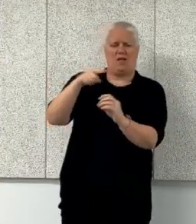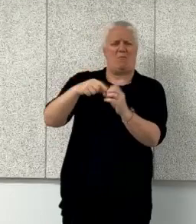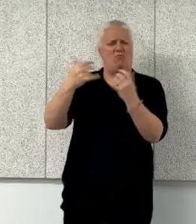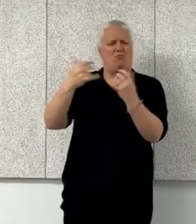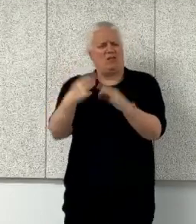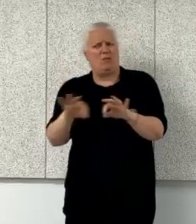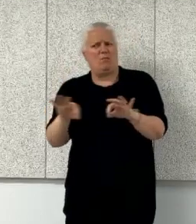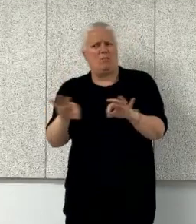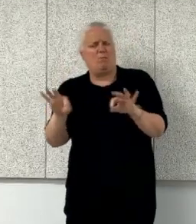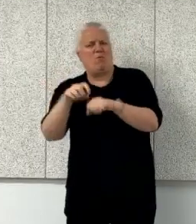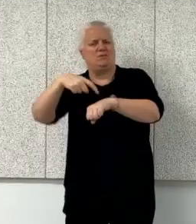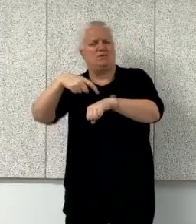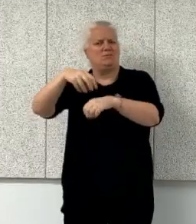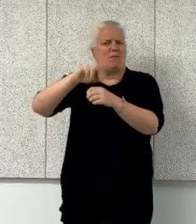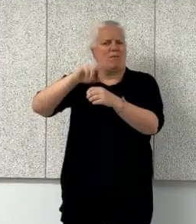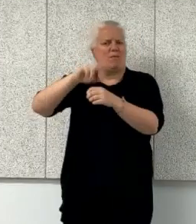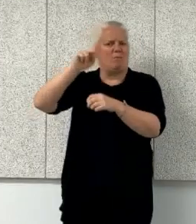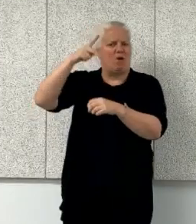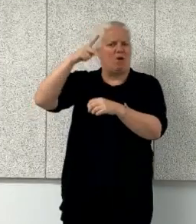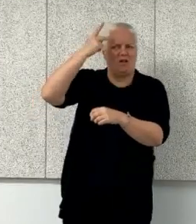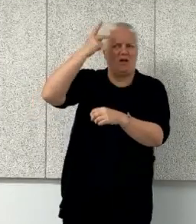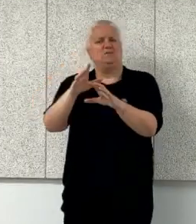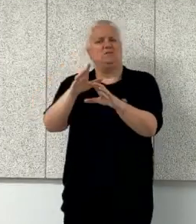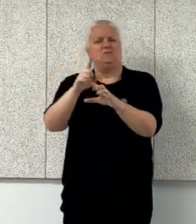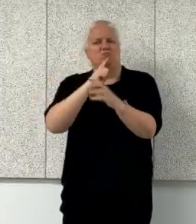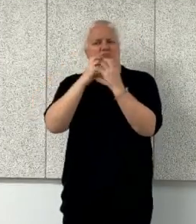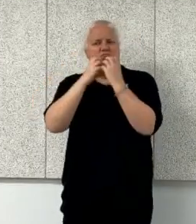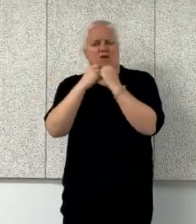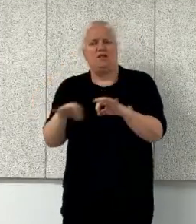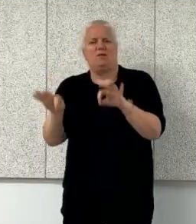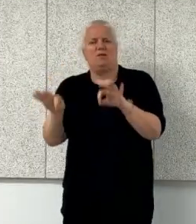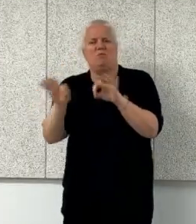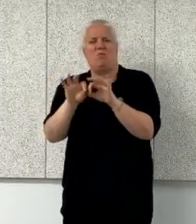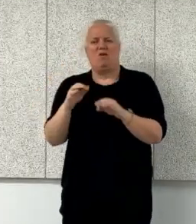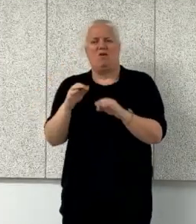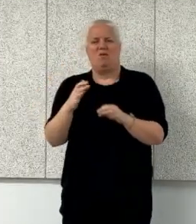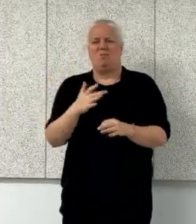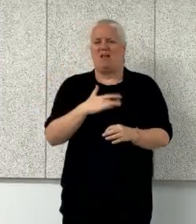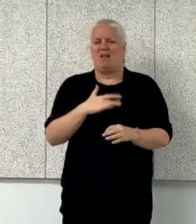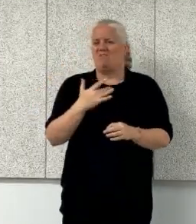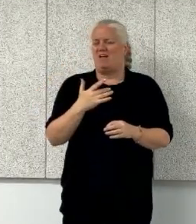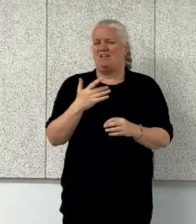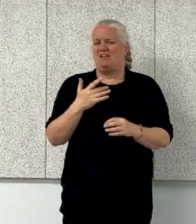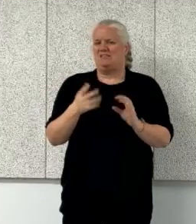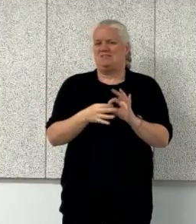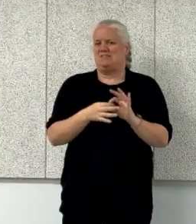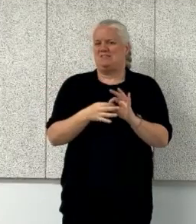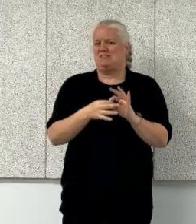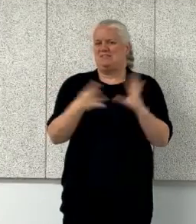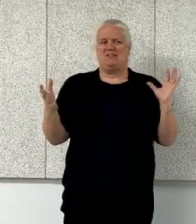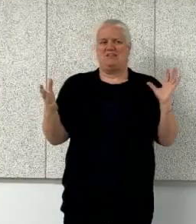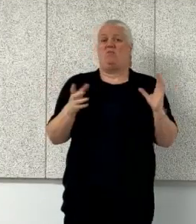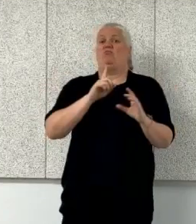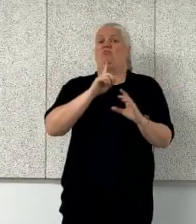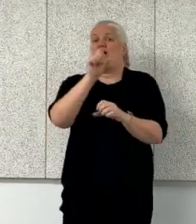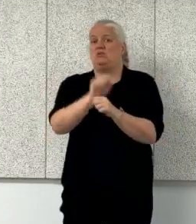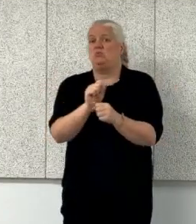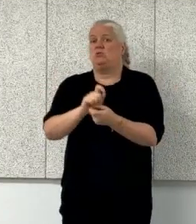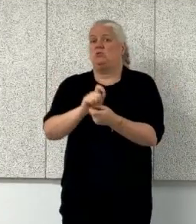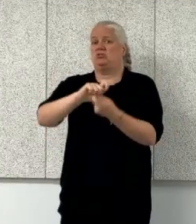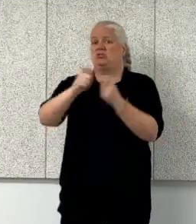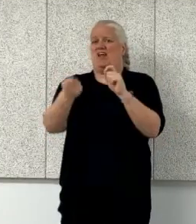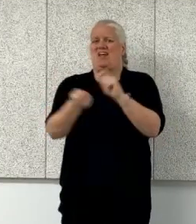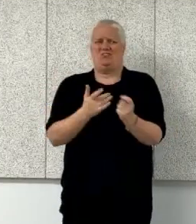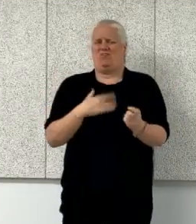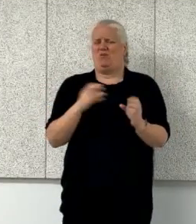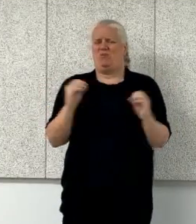political landscape, but also that was very disconnected from real change, right? And so I personally recognized that if